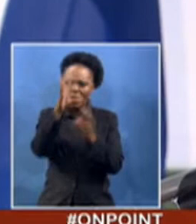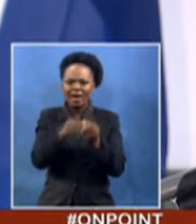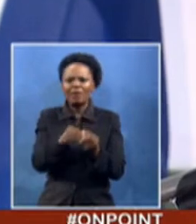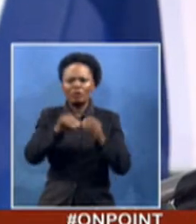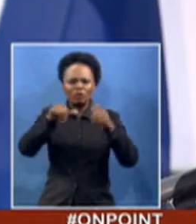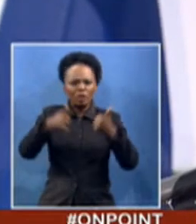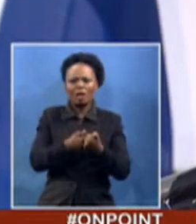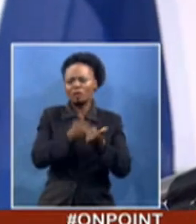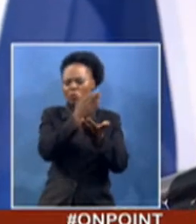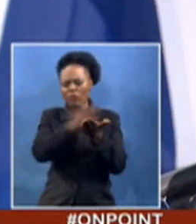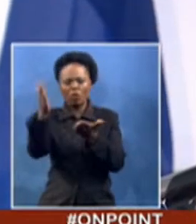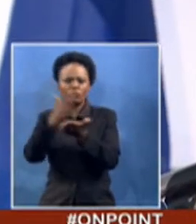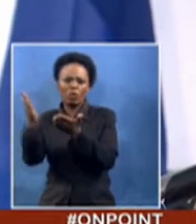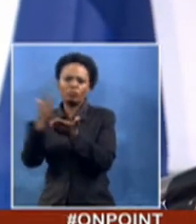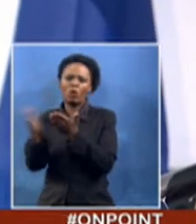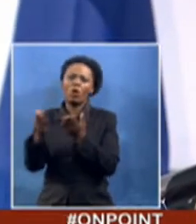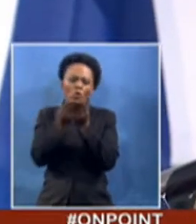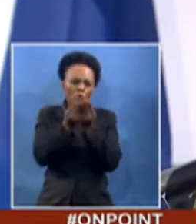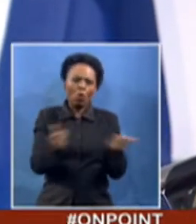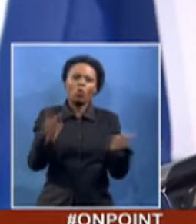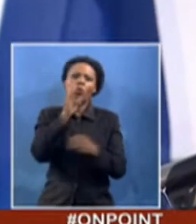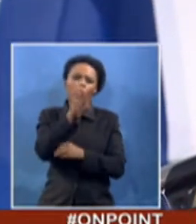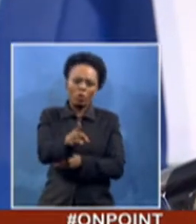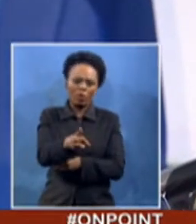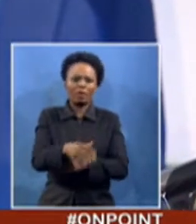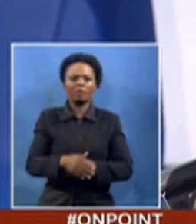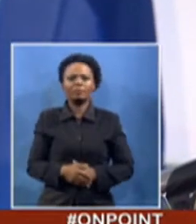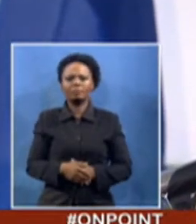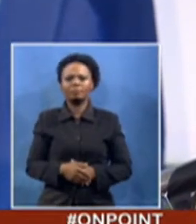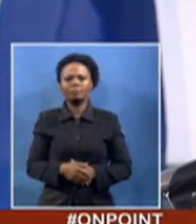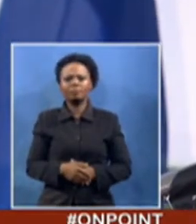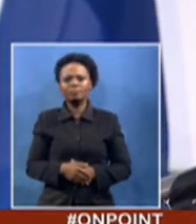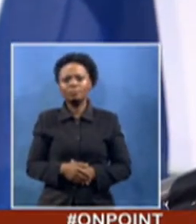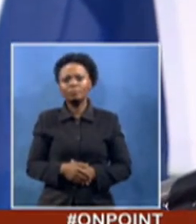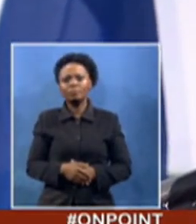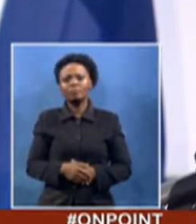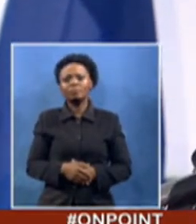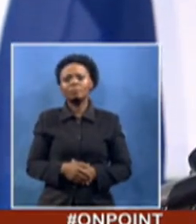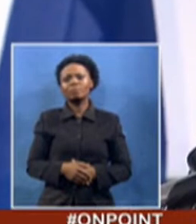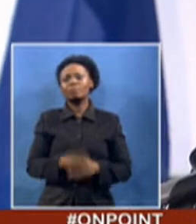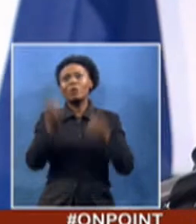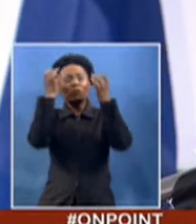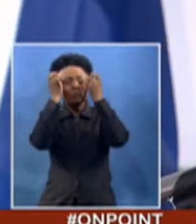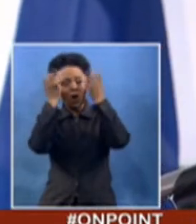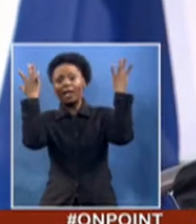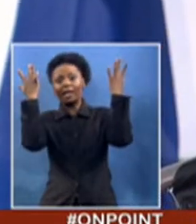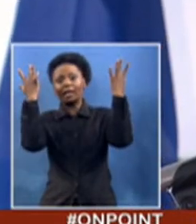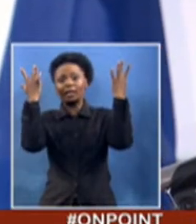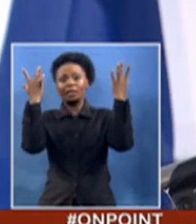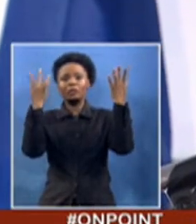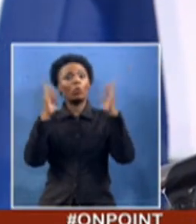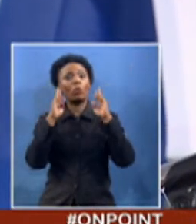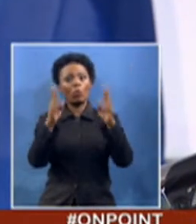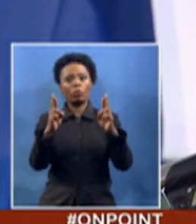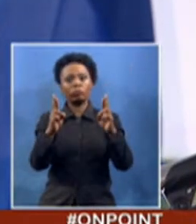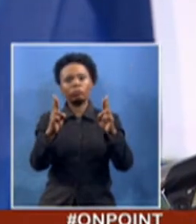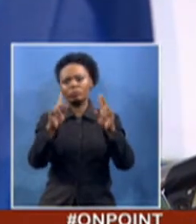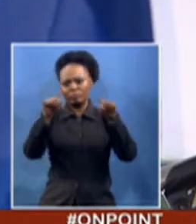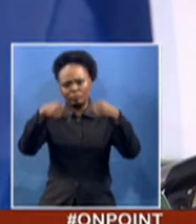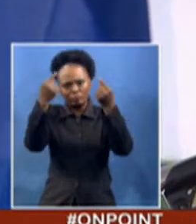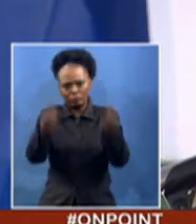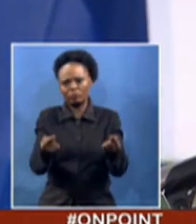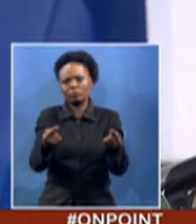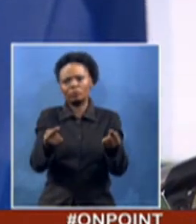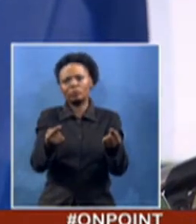challenges. Let us not abandon hope that we can become the country of our